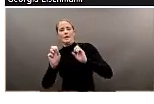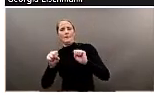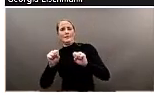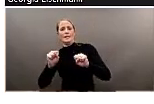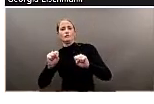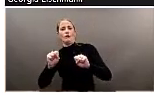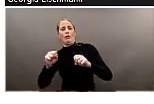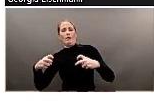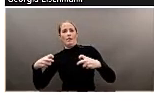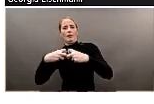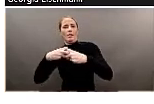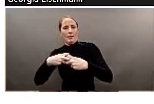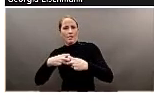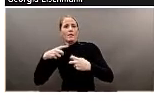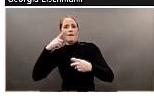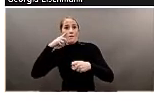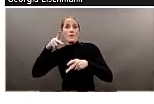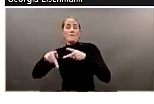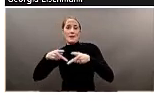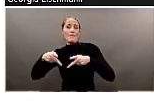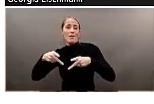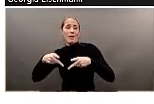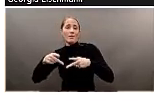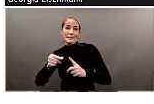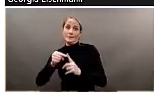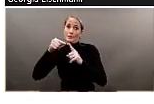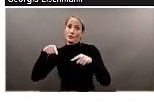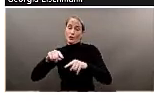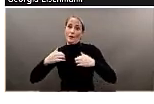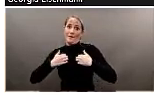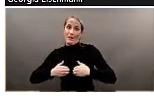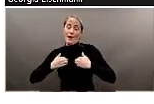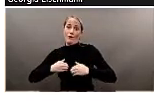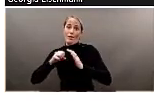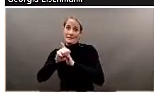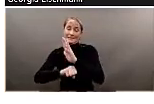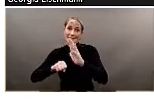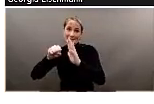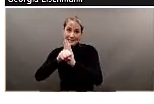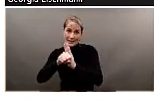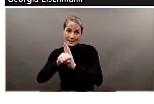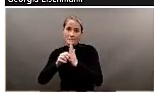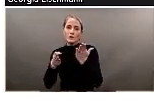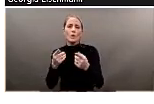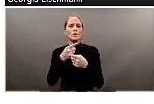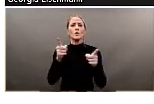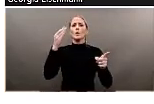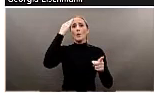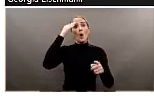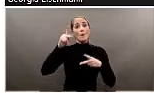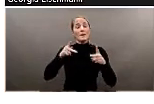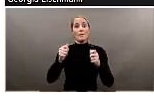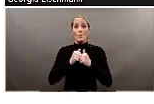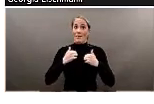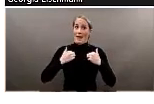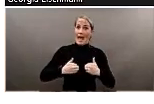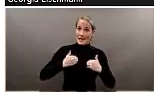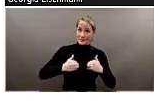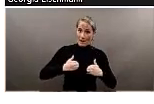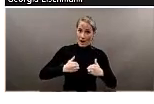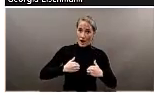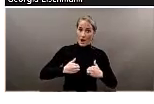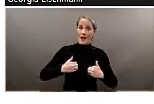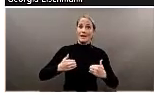a potential issue for folks, especially during the viral season. So you all know that kids and adults with